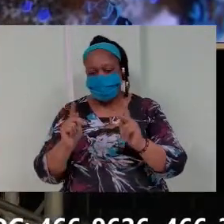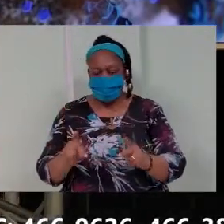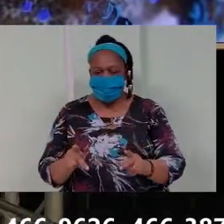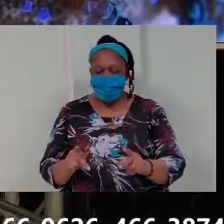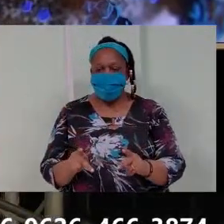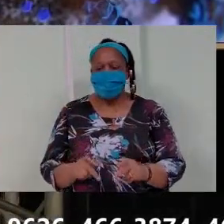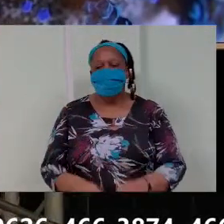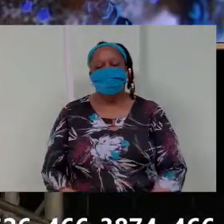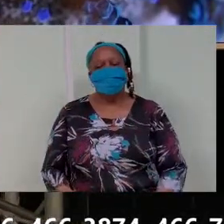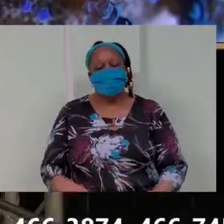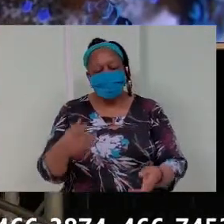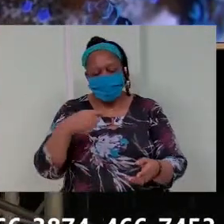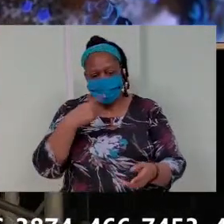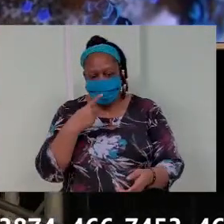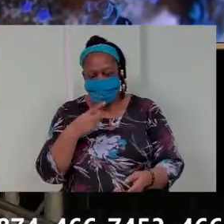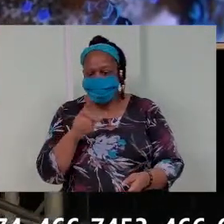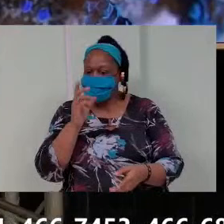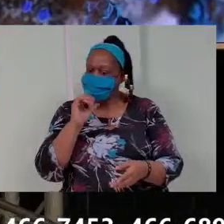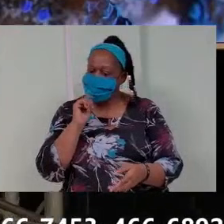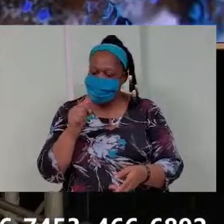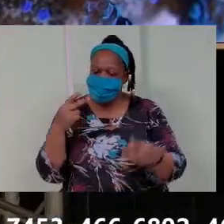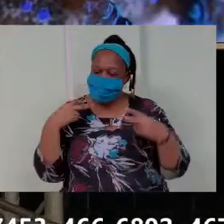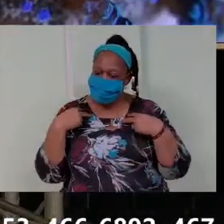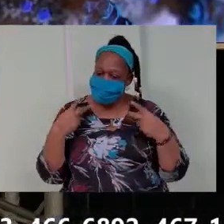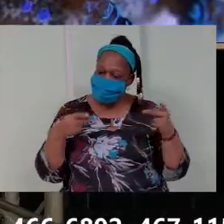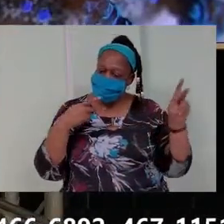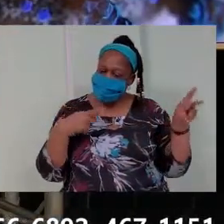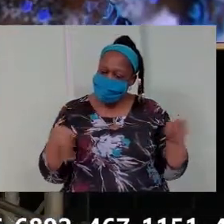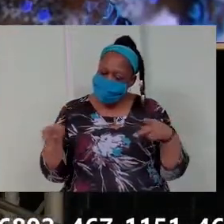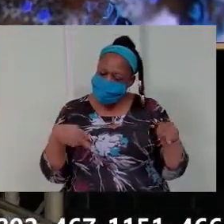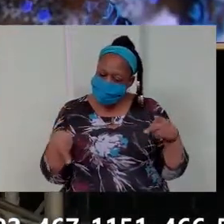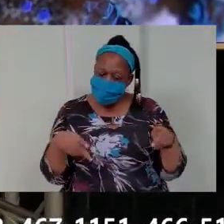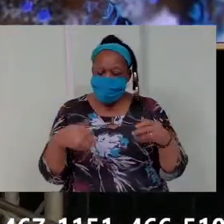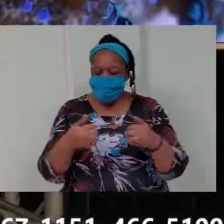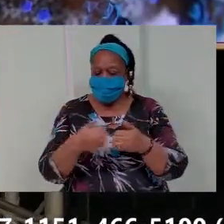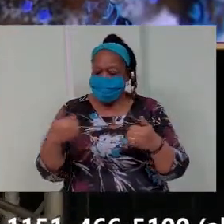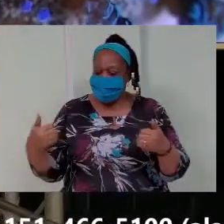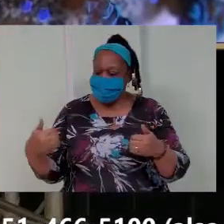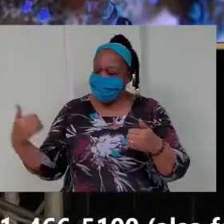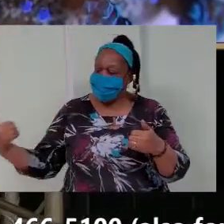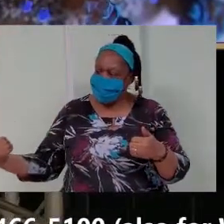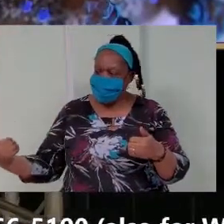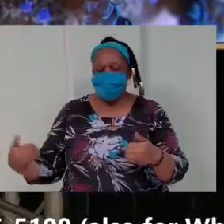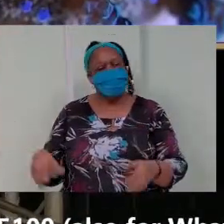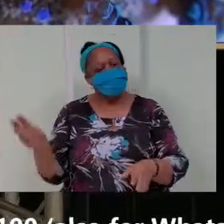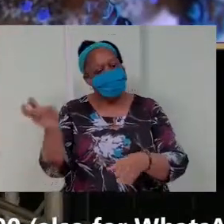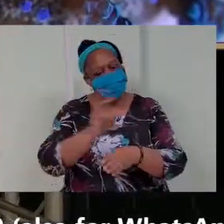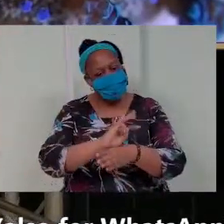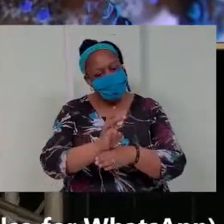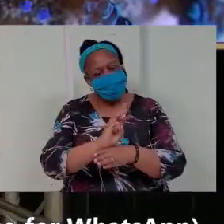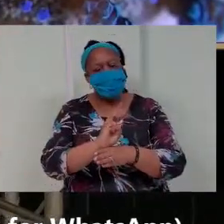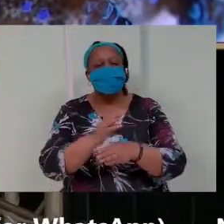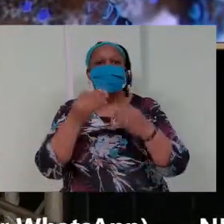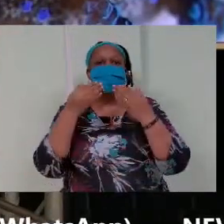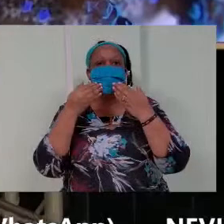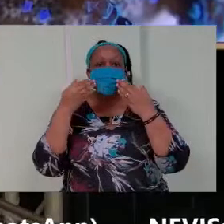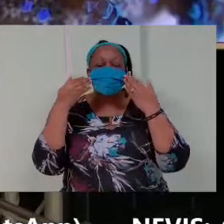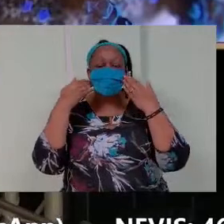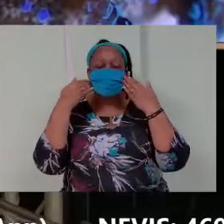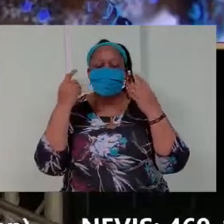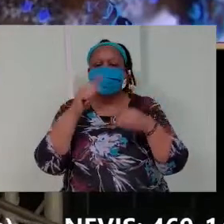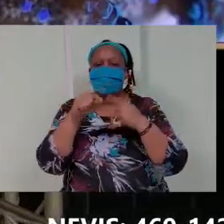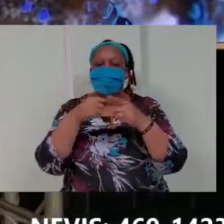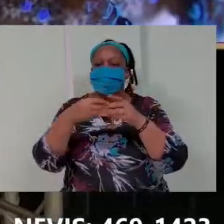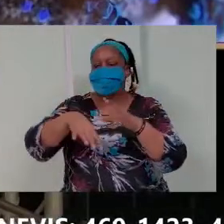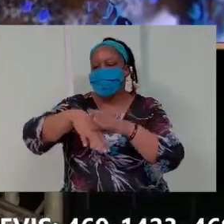avoid social gatherings, social distancing. It requires us to wear masks when in public.